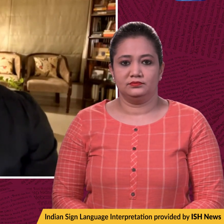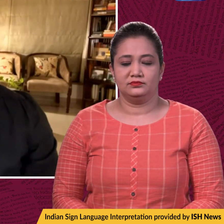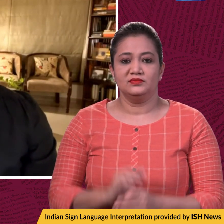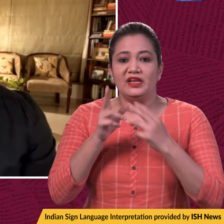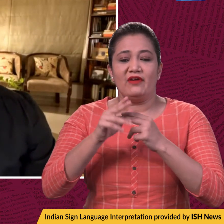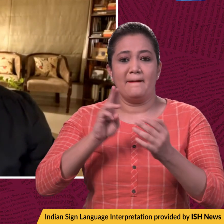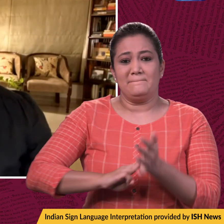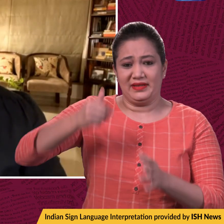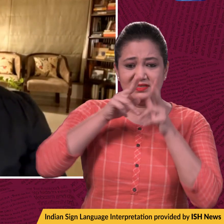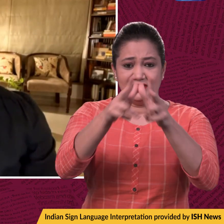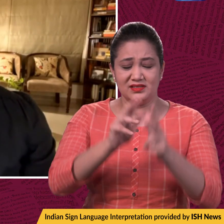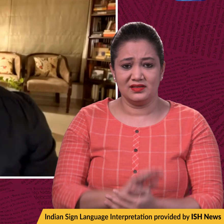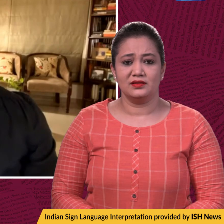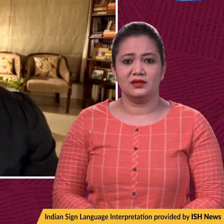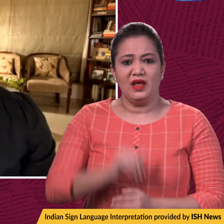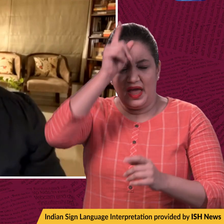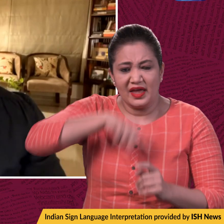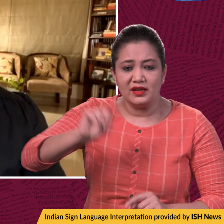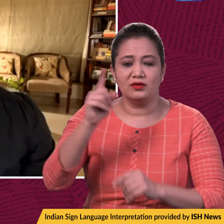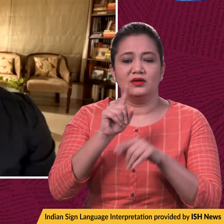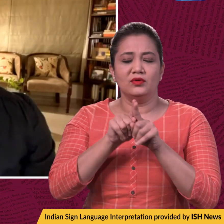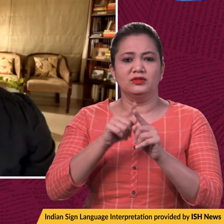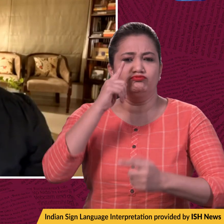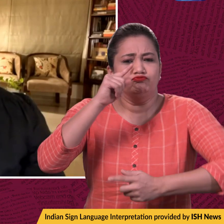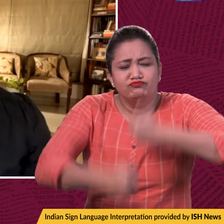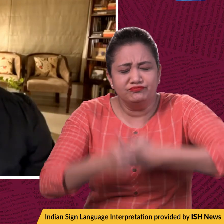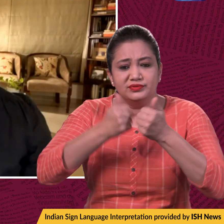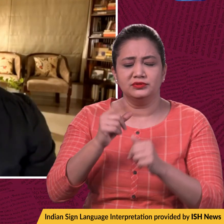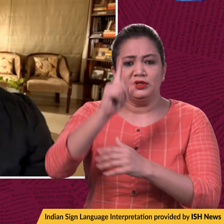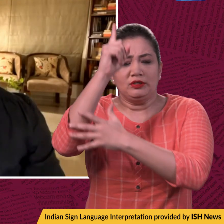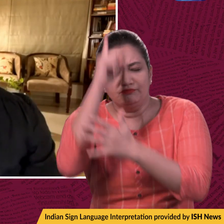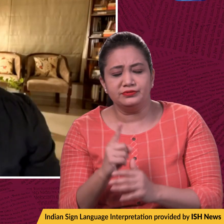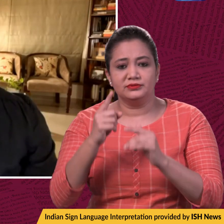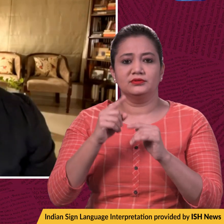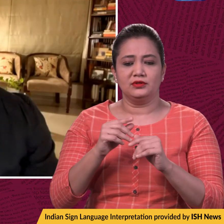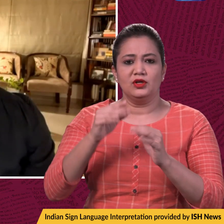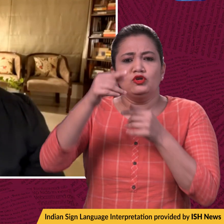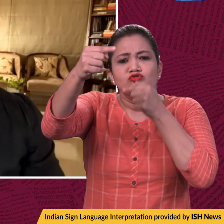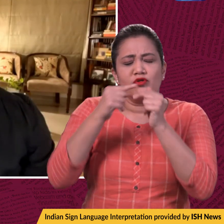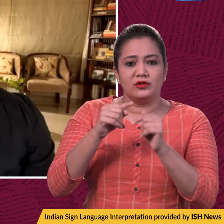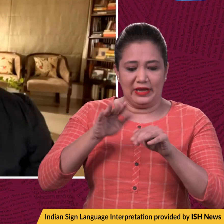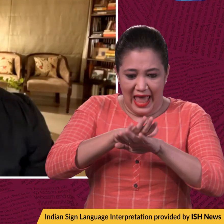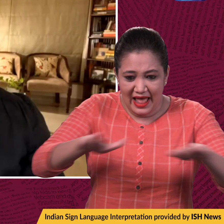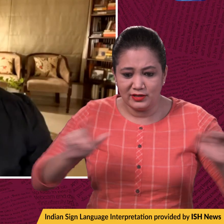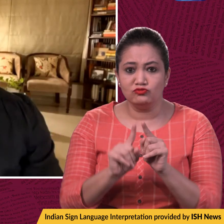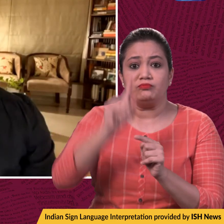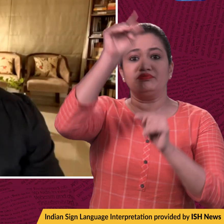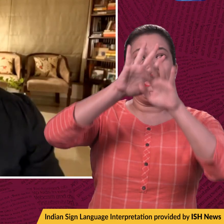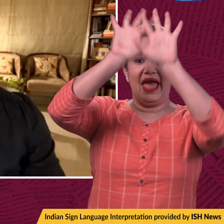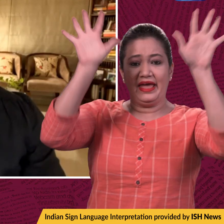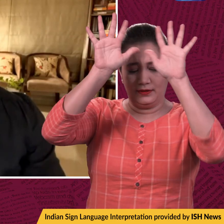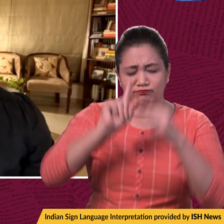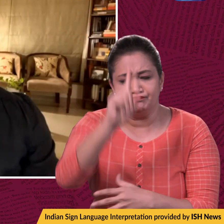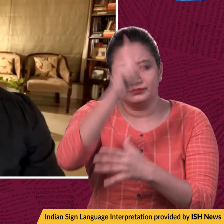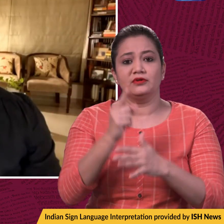The Defence Ministry announced on Tuesday that India has successfully test-fired a vertical launch short-range surface-to-air